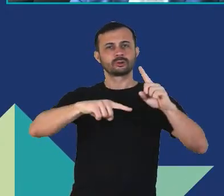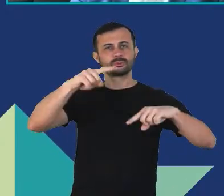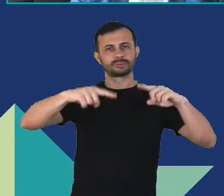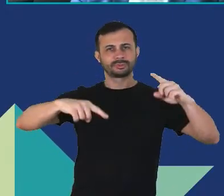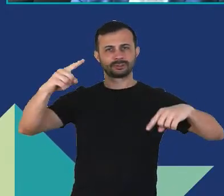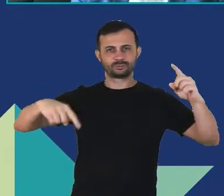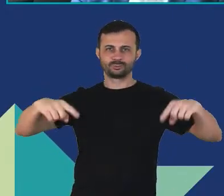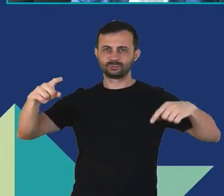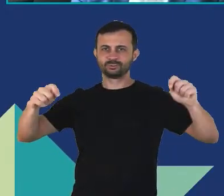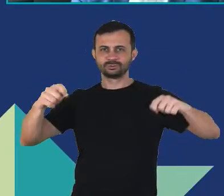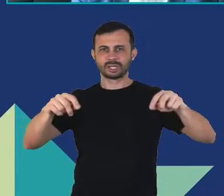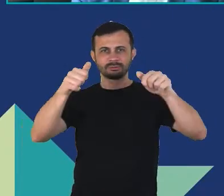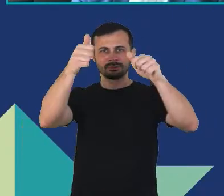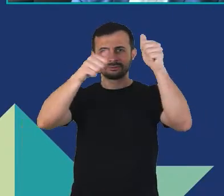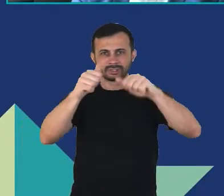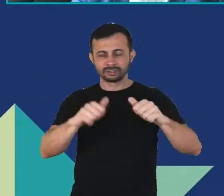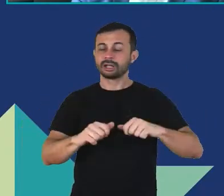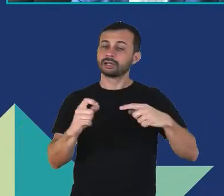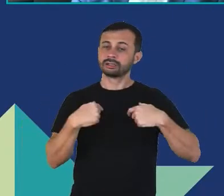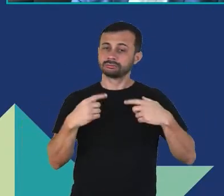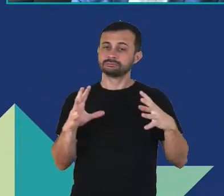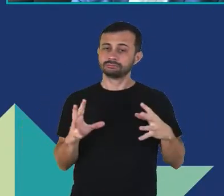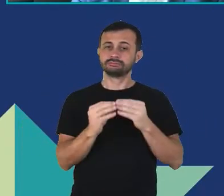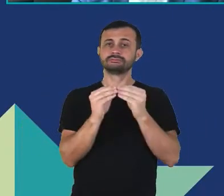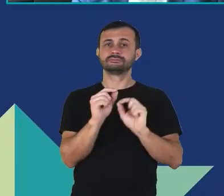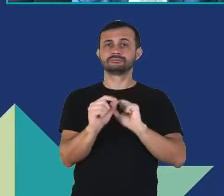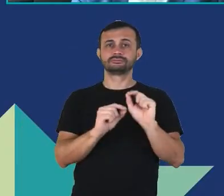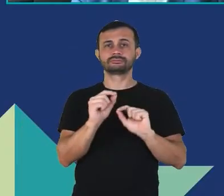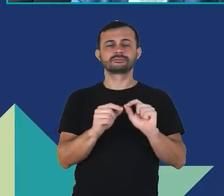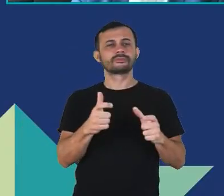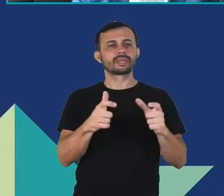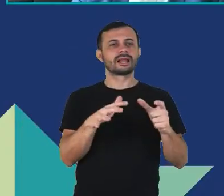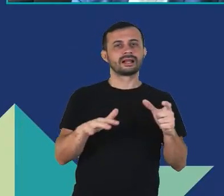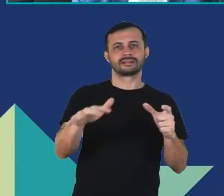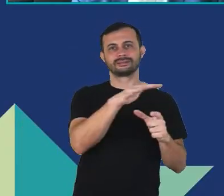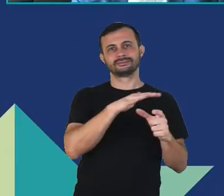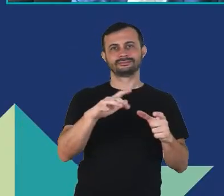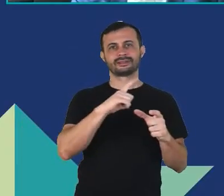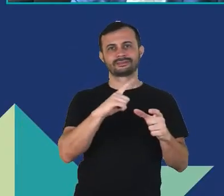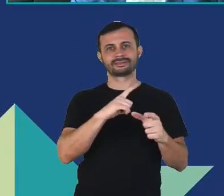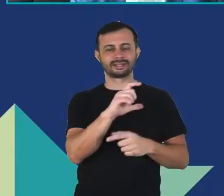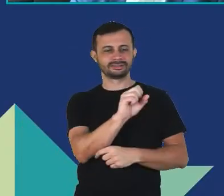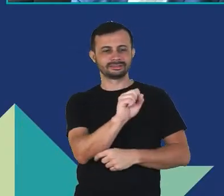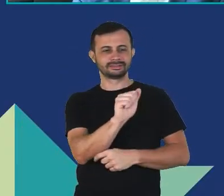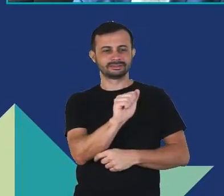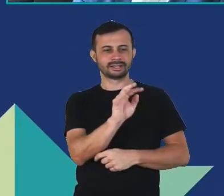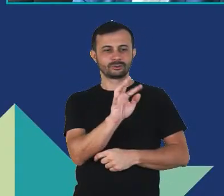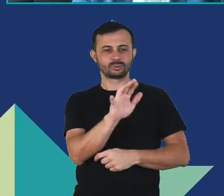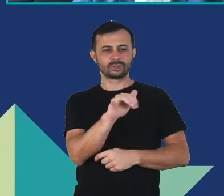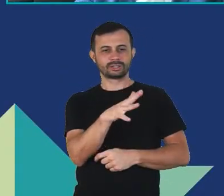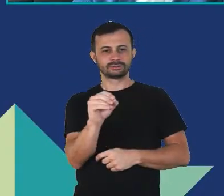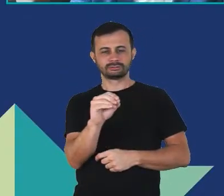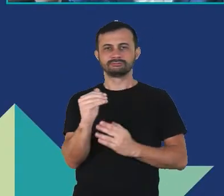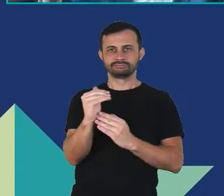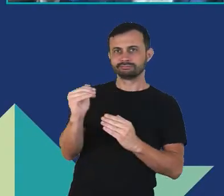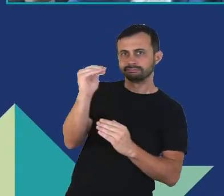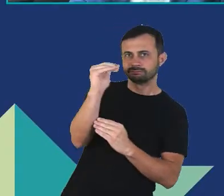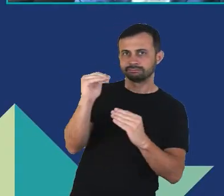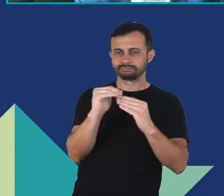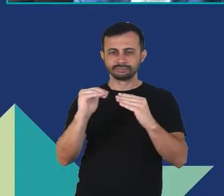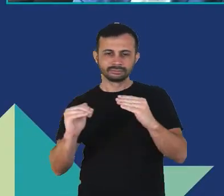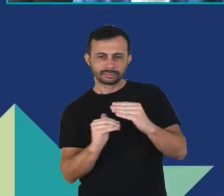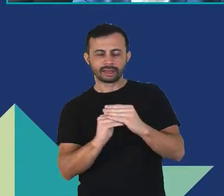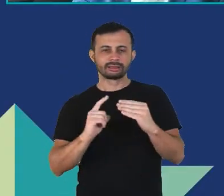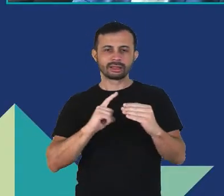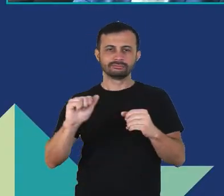areas that are high moisture or low moisture, or where the pond is. You can see pond, beach, and so on and so forth. So you can